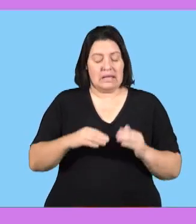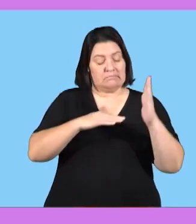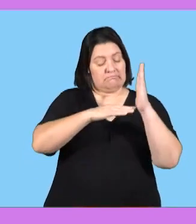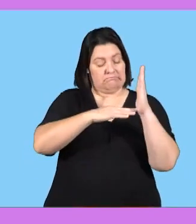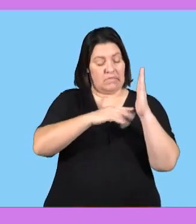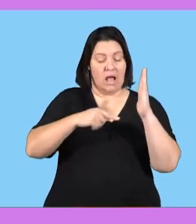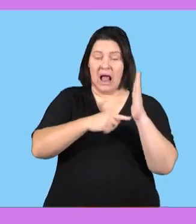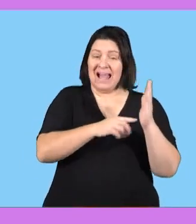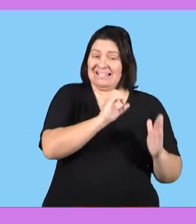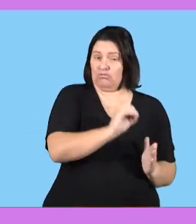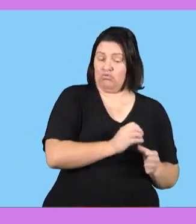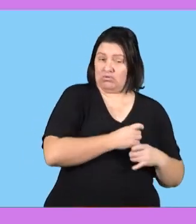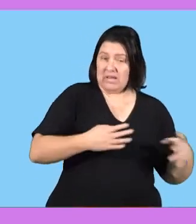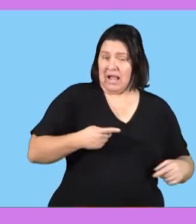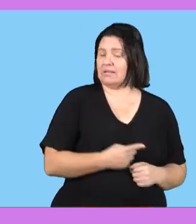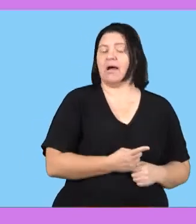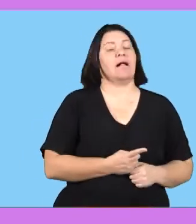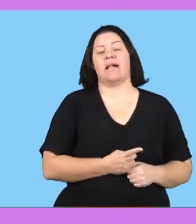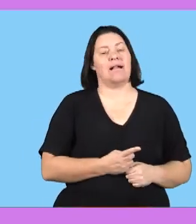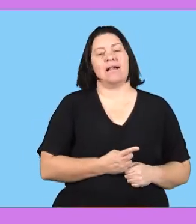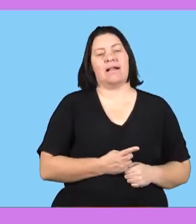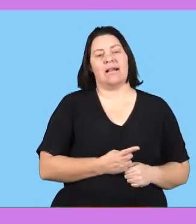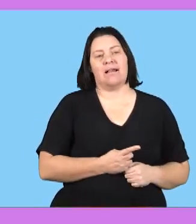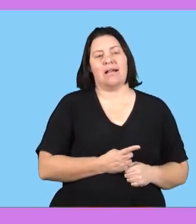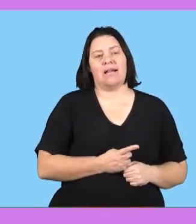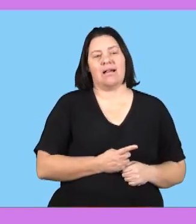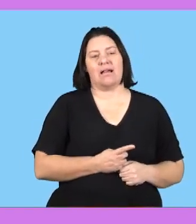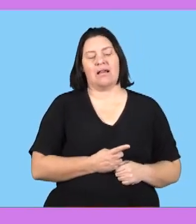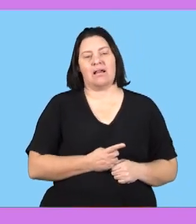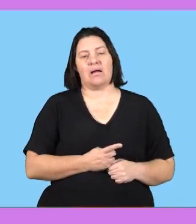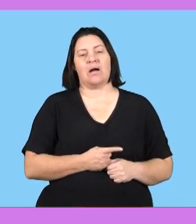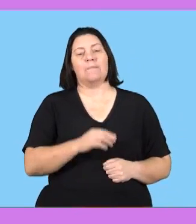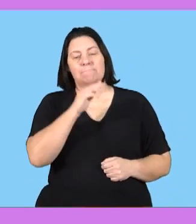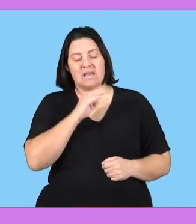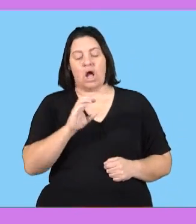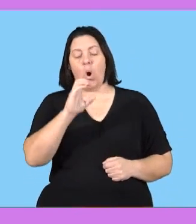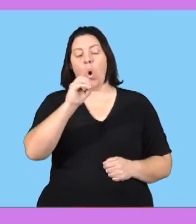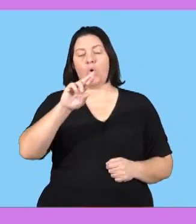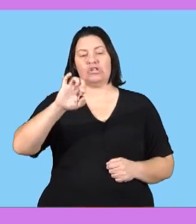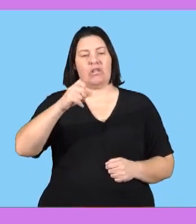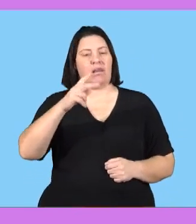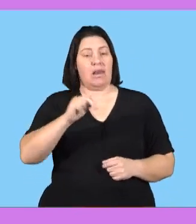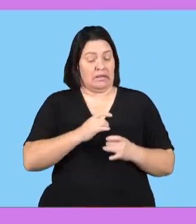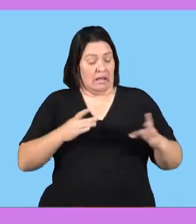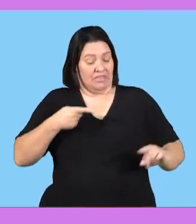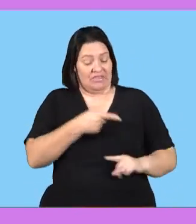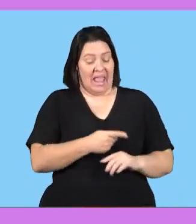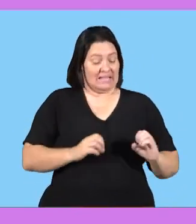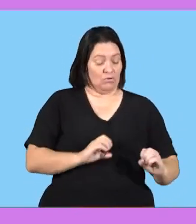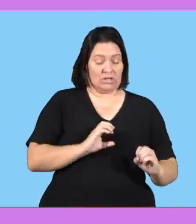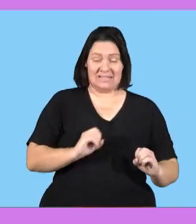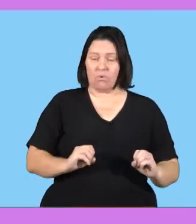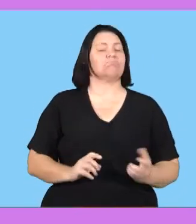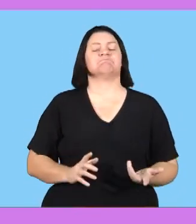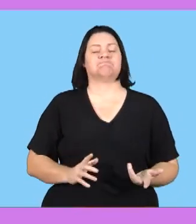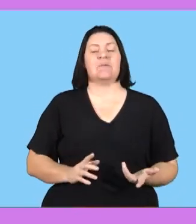where, on the graph where you have 0 and 0. This is the point which we call the origin on the graph. It does not start here.